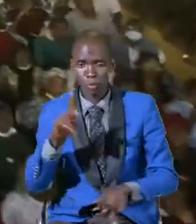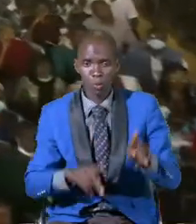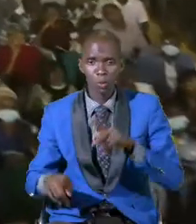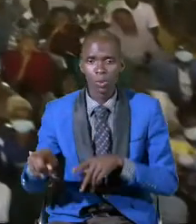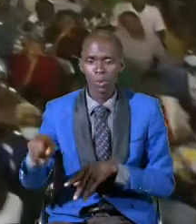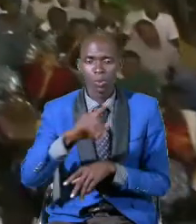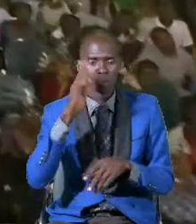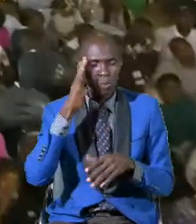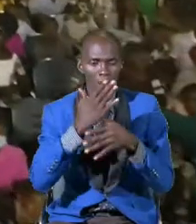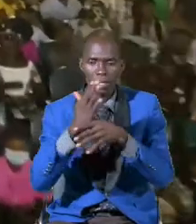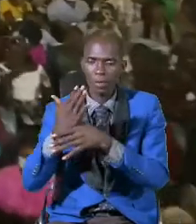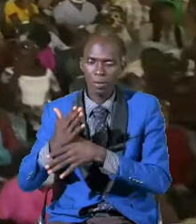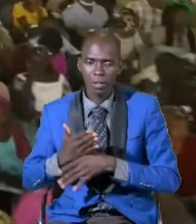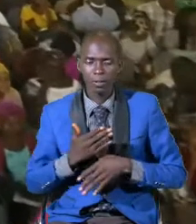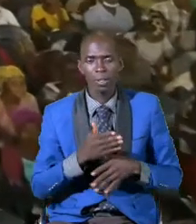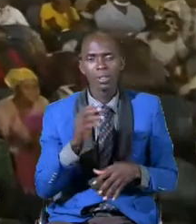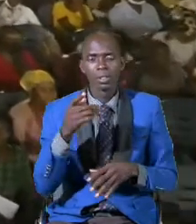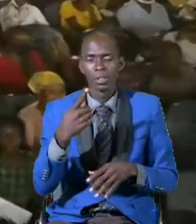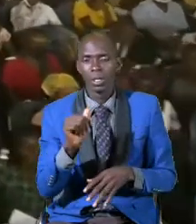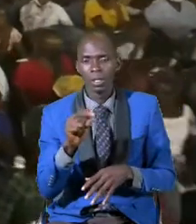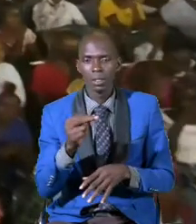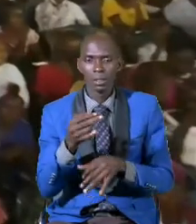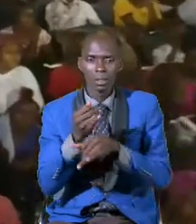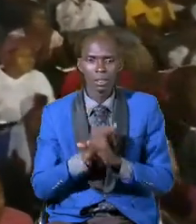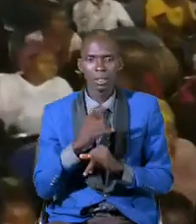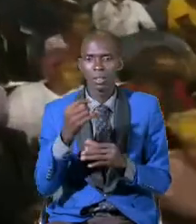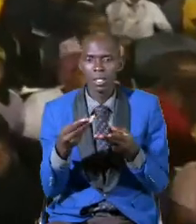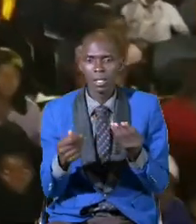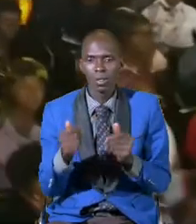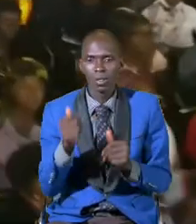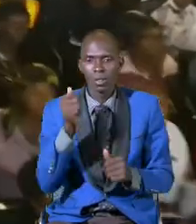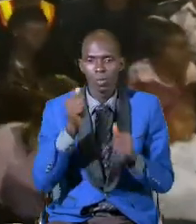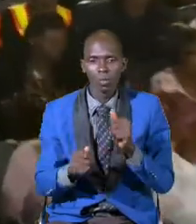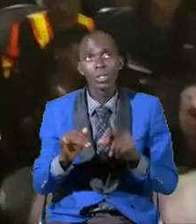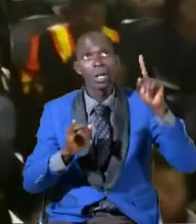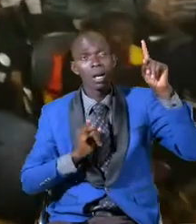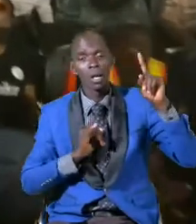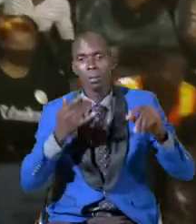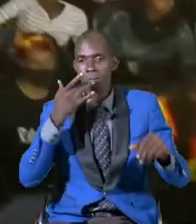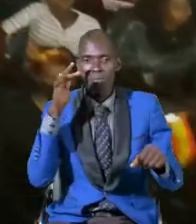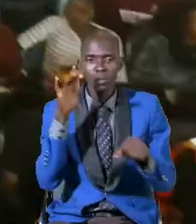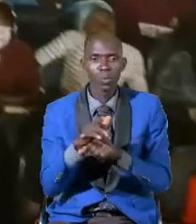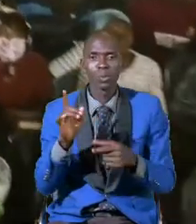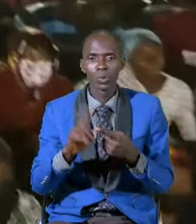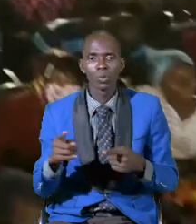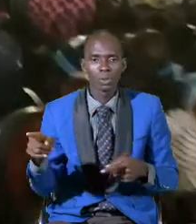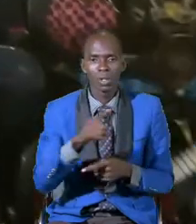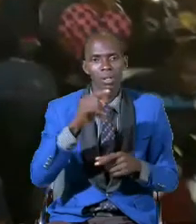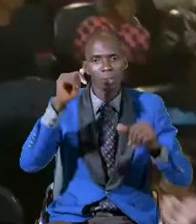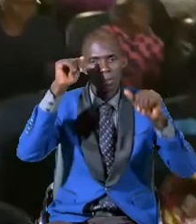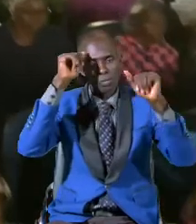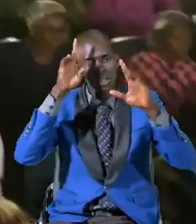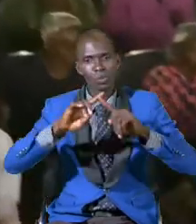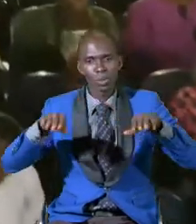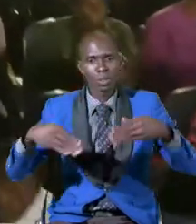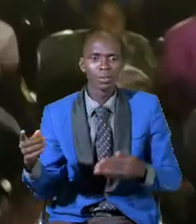an inheritance the land which I swear unto their fathers to give them. God said,